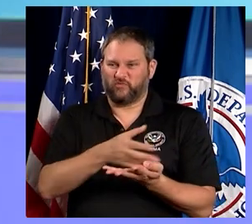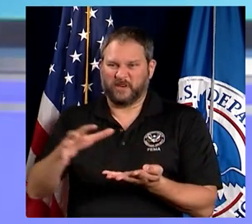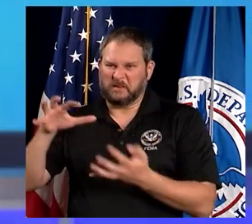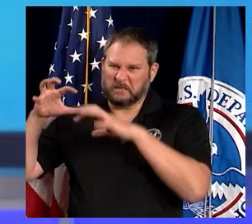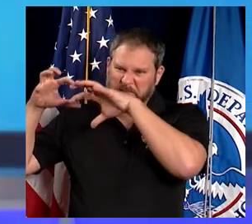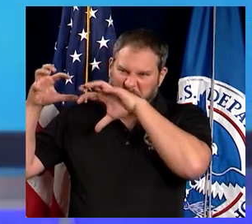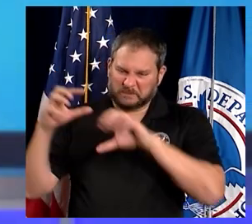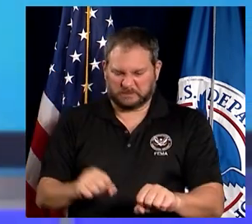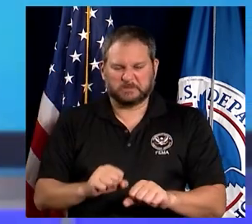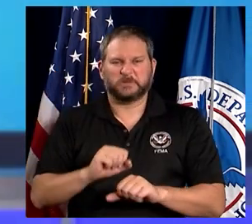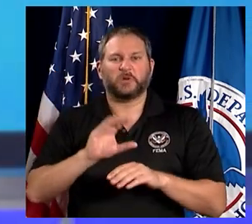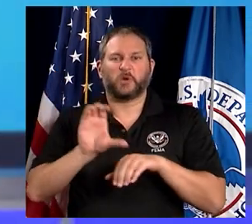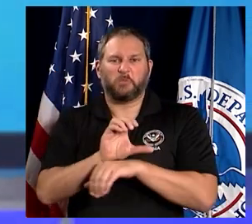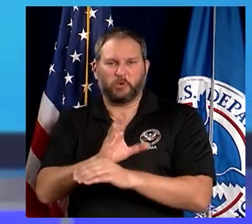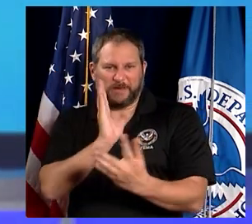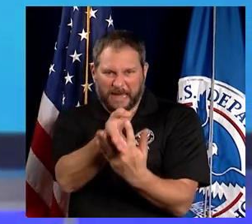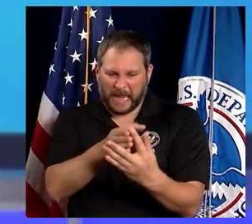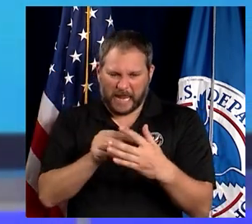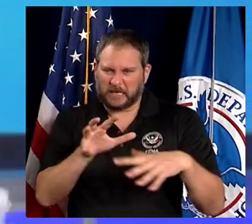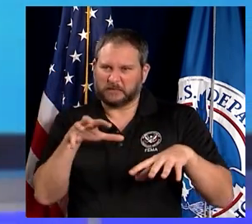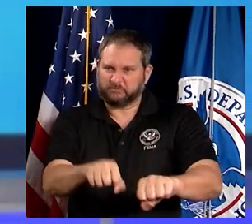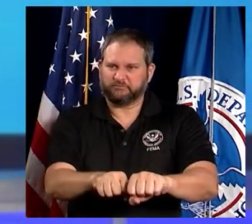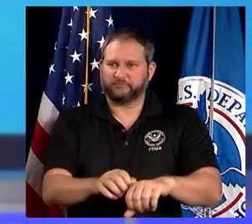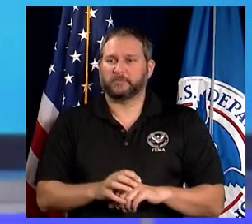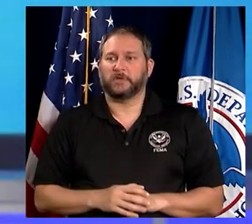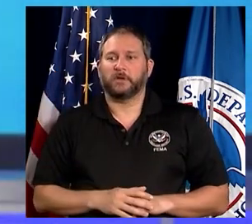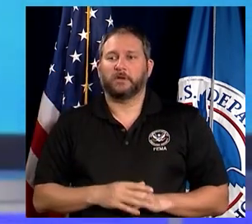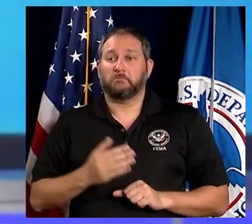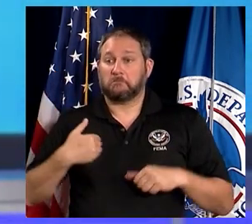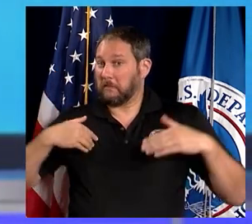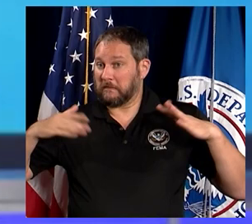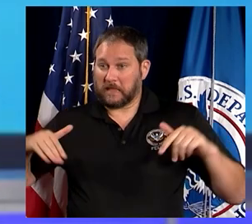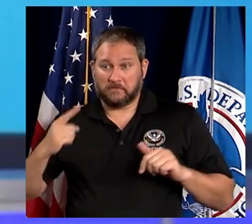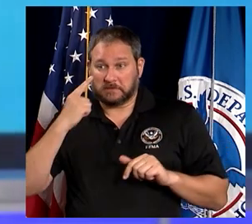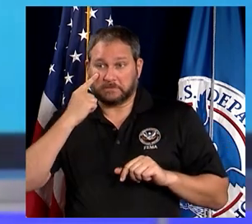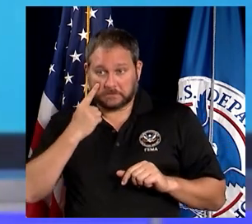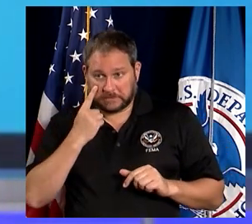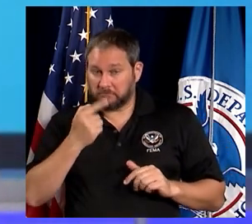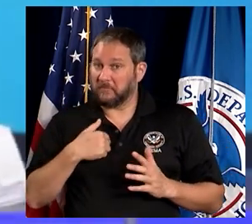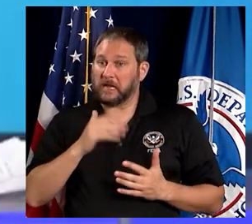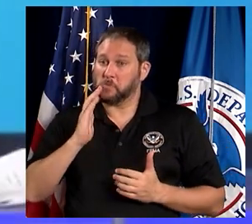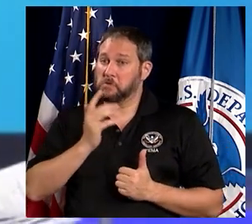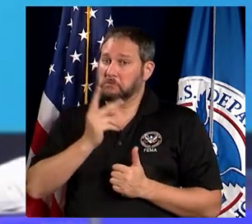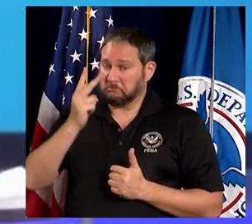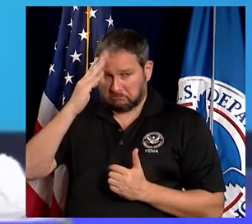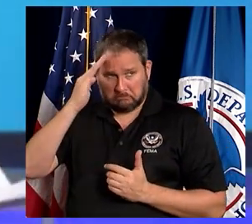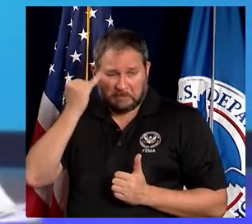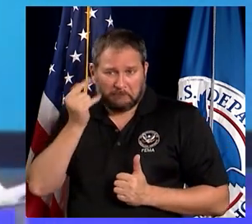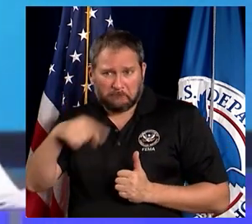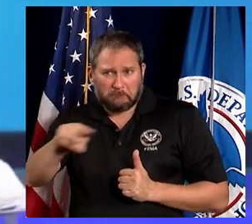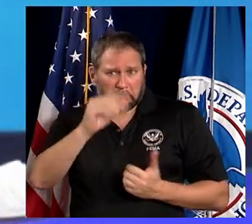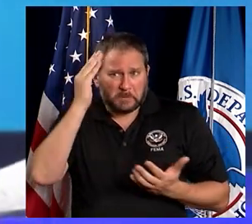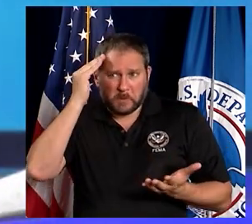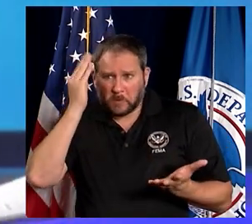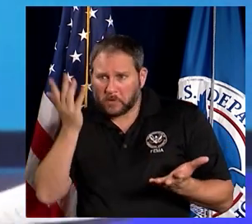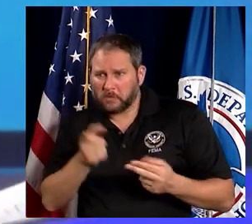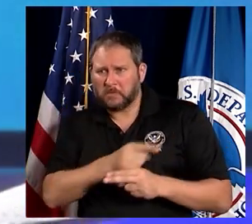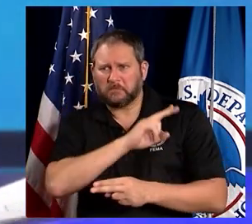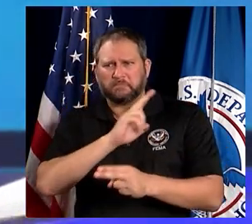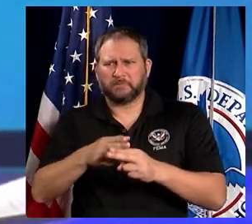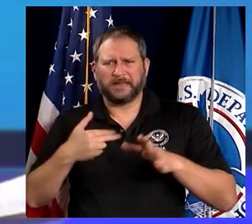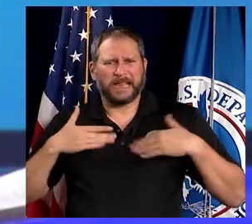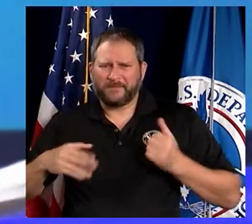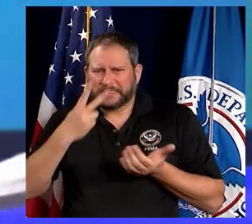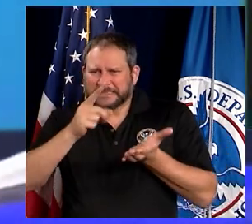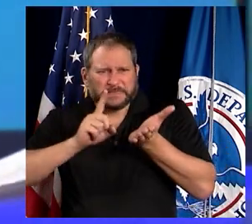instance. And I have not seen, I would love if other people here know about it and can point me to it, I have not seen research on what you do in